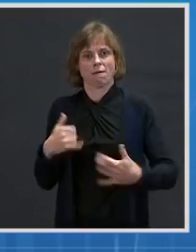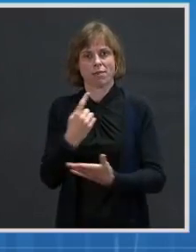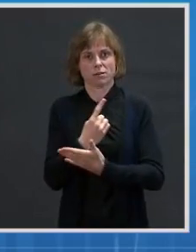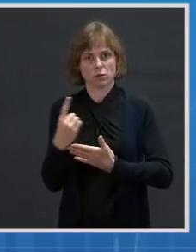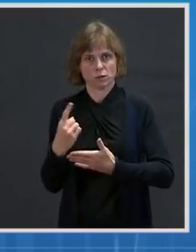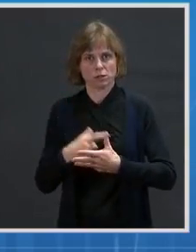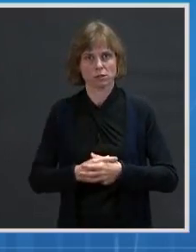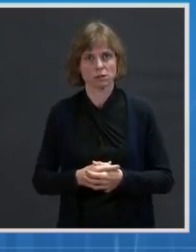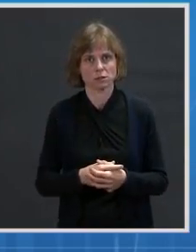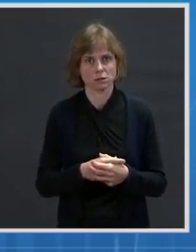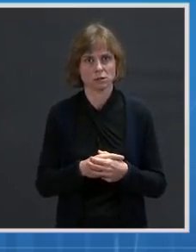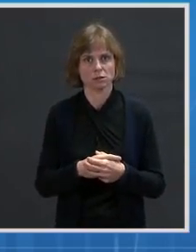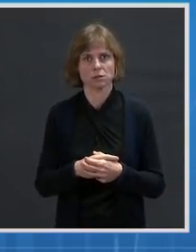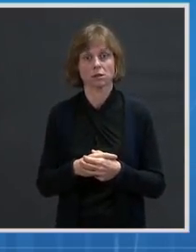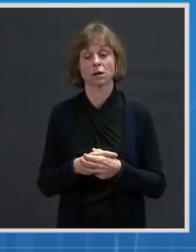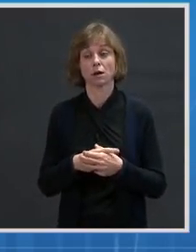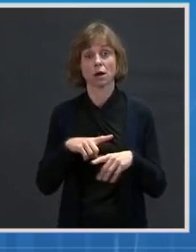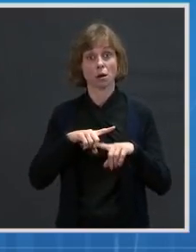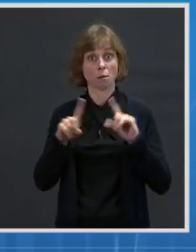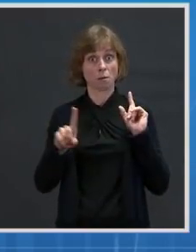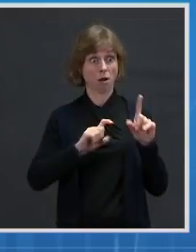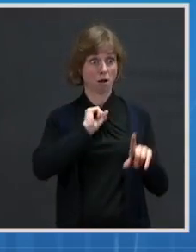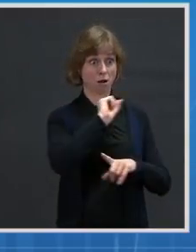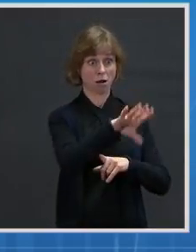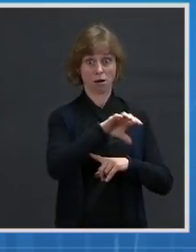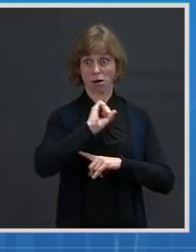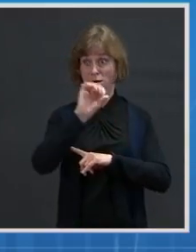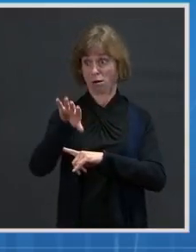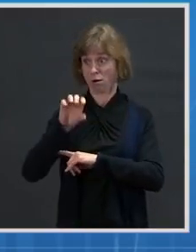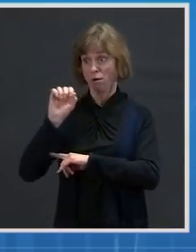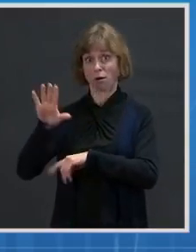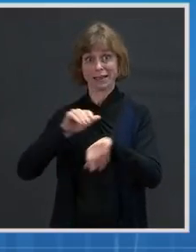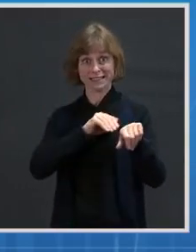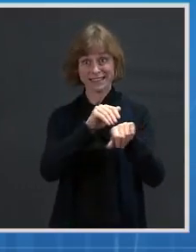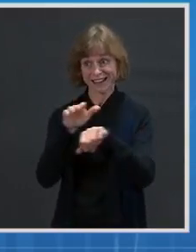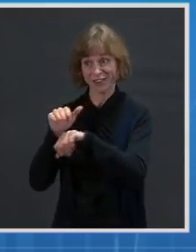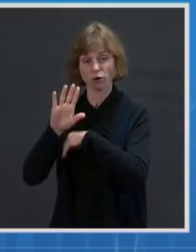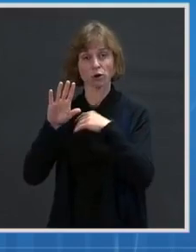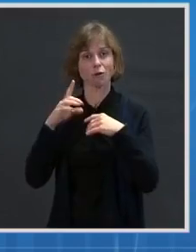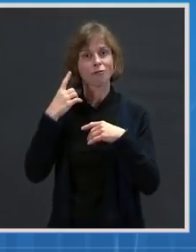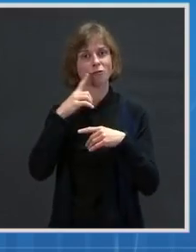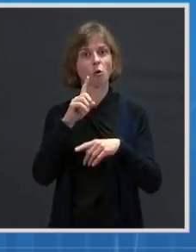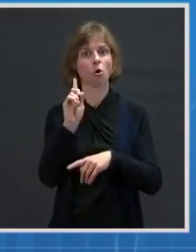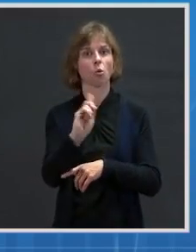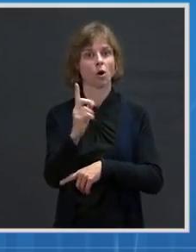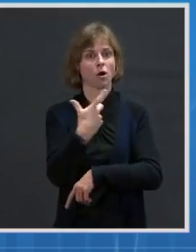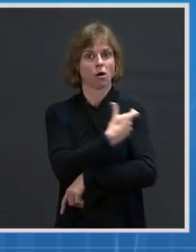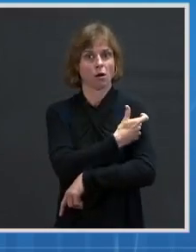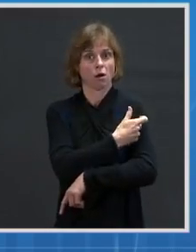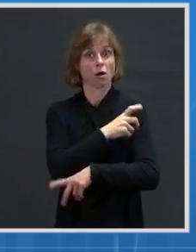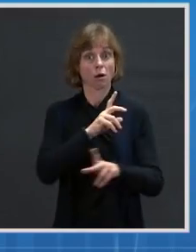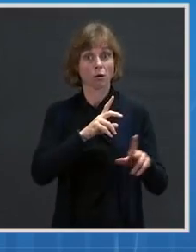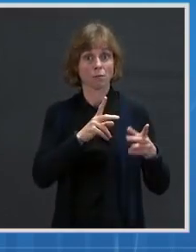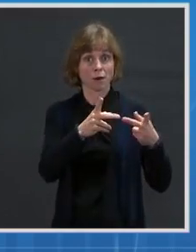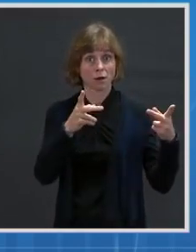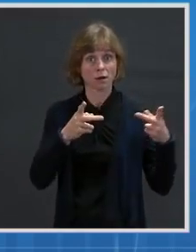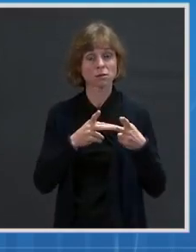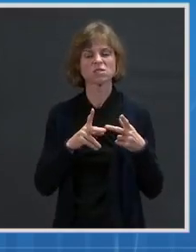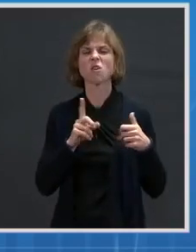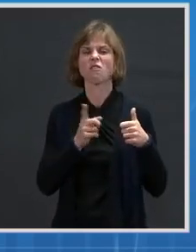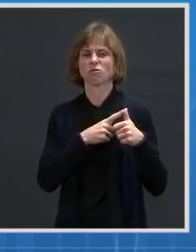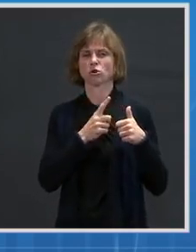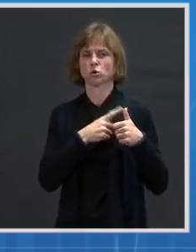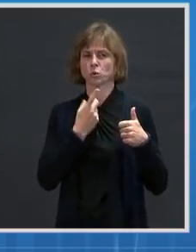But delivering doses to administration sites is, as we know, only the first step. Sites around the country